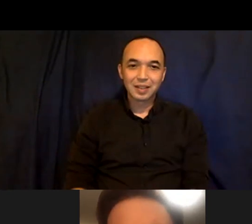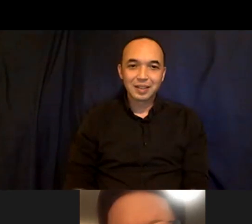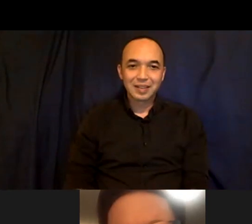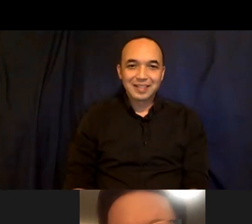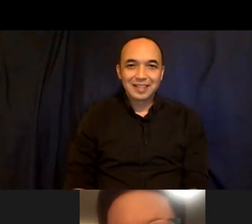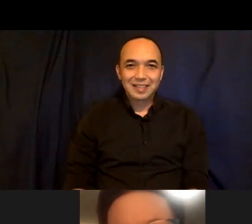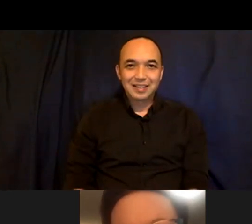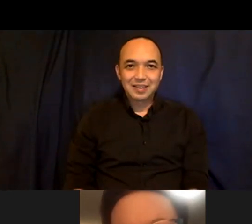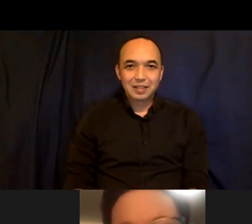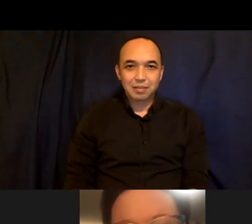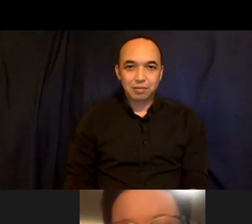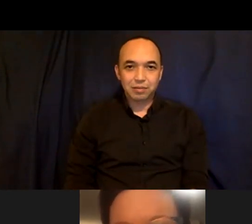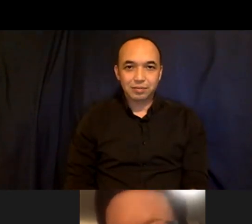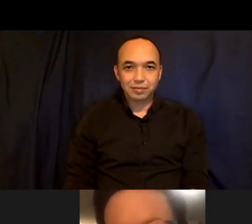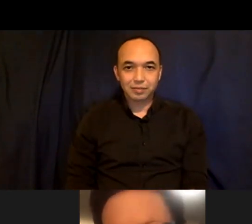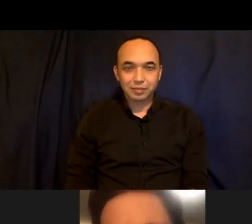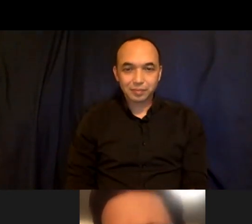Just got my last one here.